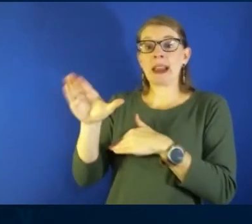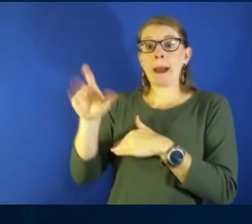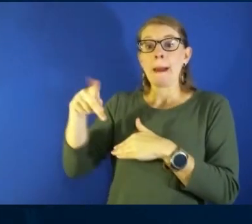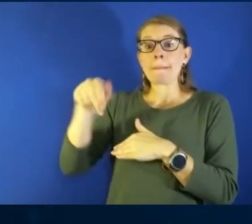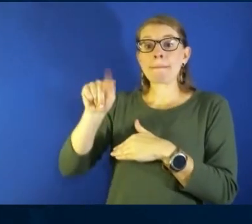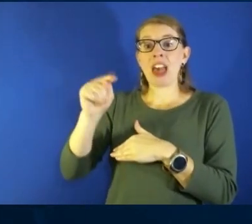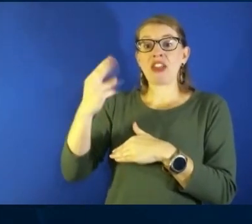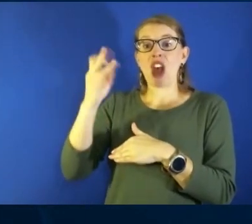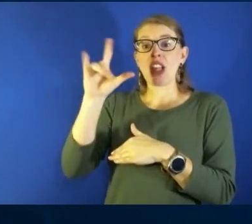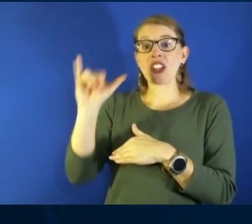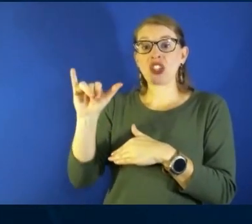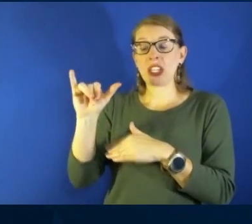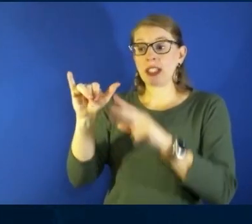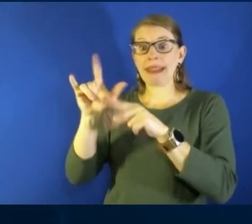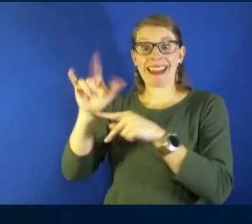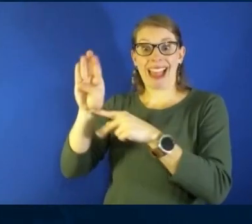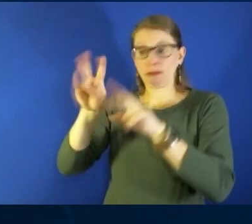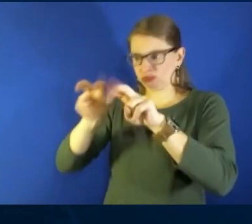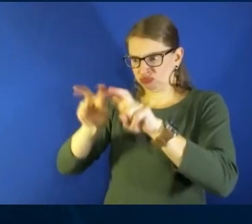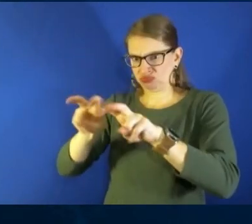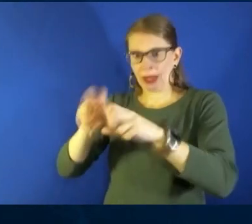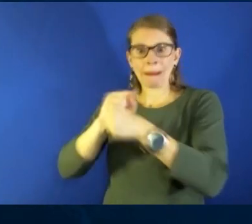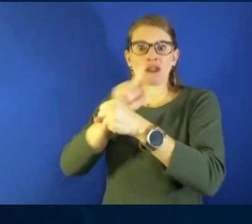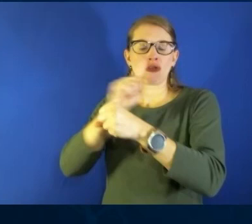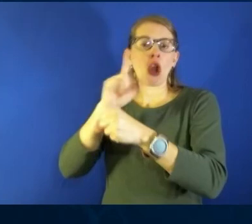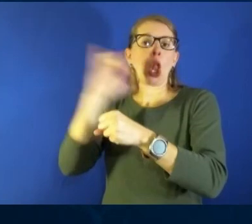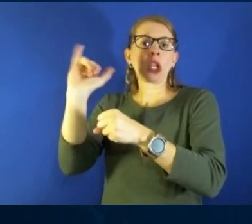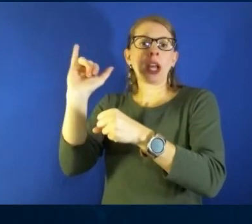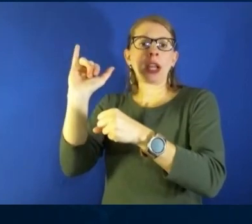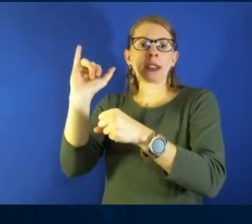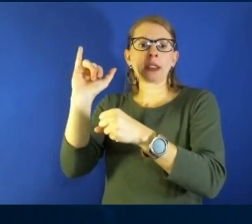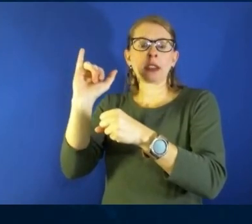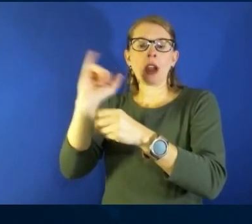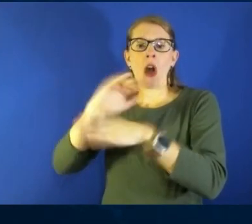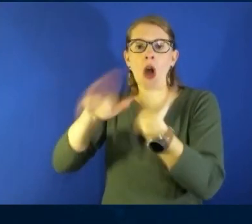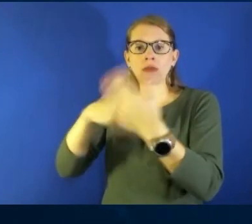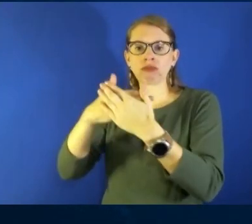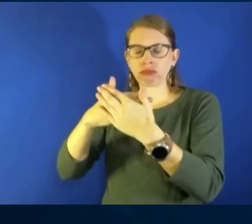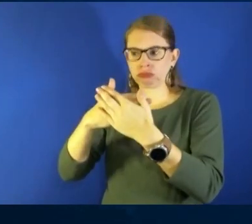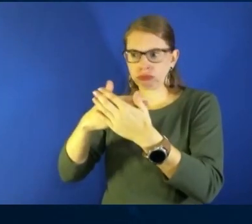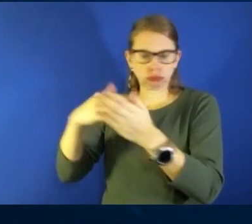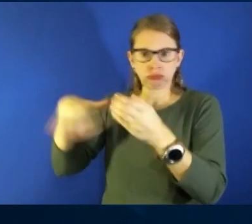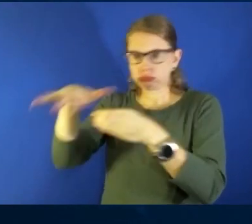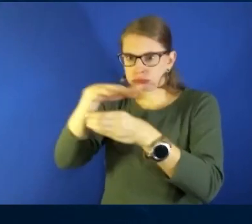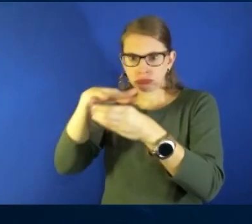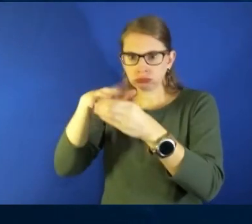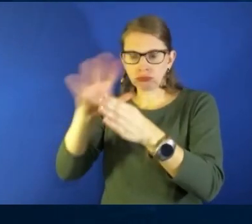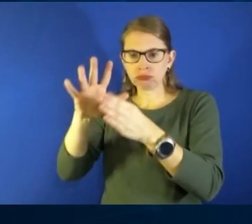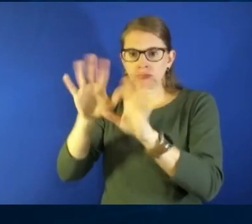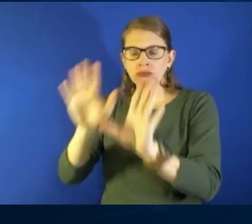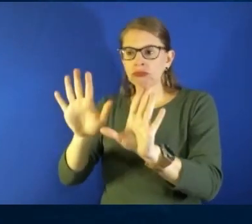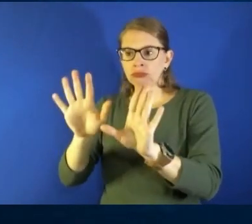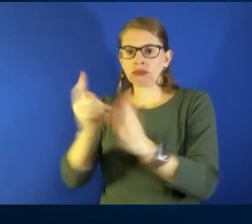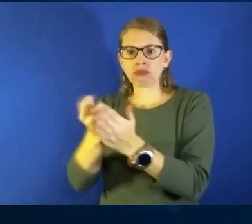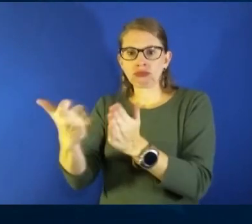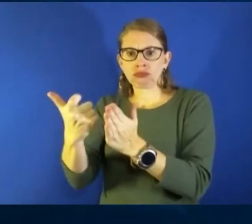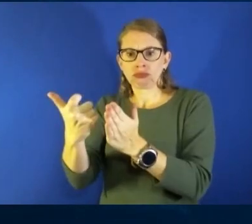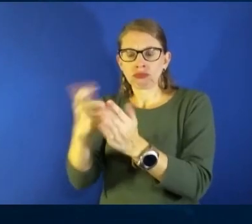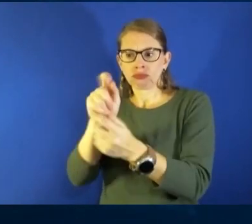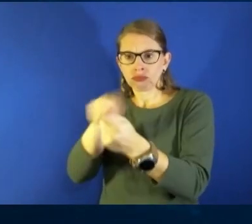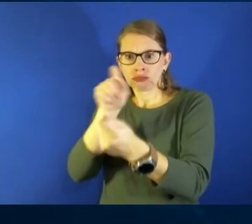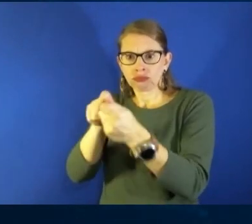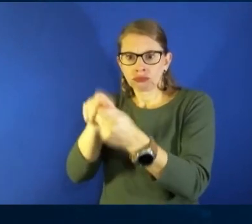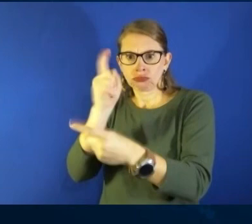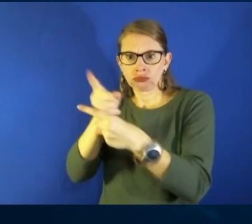The pathologist looks at it, makes sure it looks like we're all around it, because we want to make sure we have good clearance in our lumpectomy specimen. So